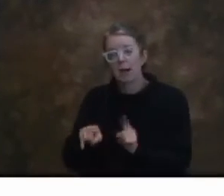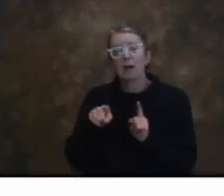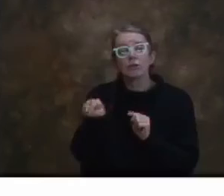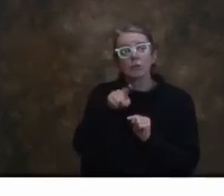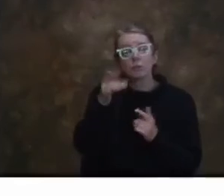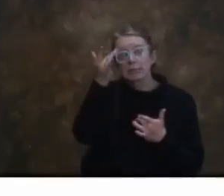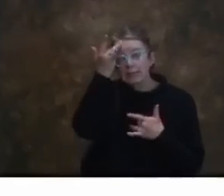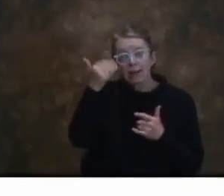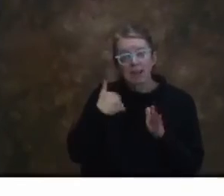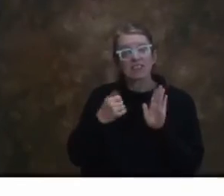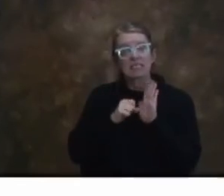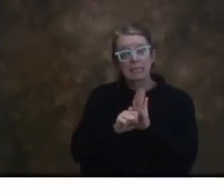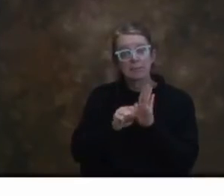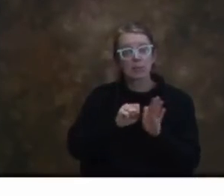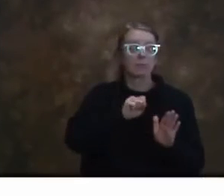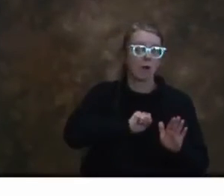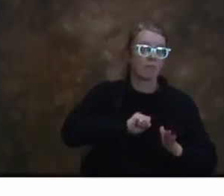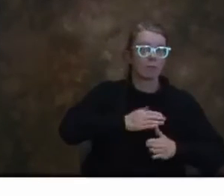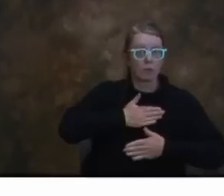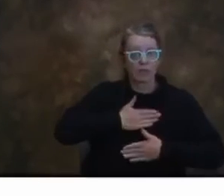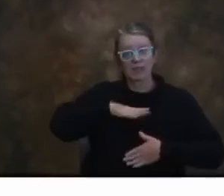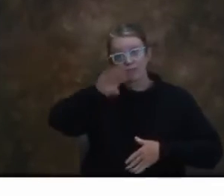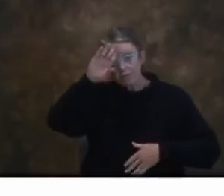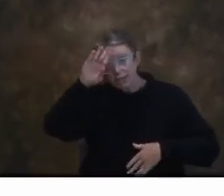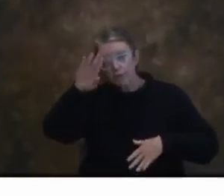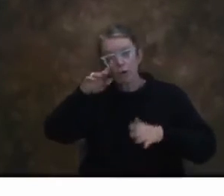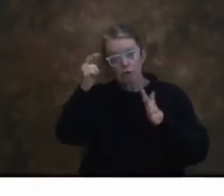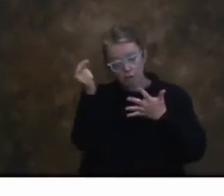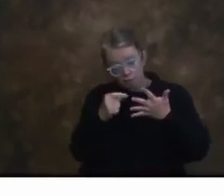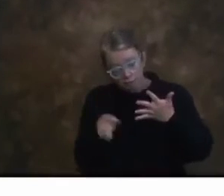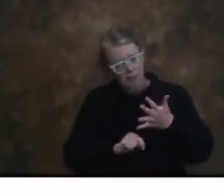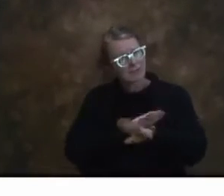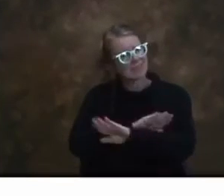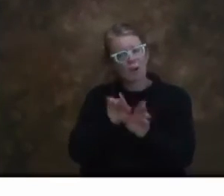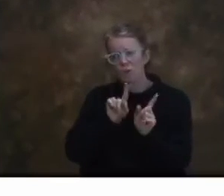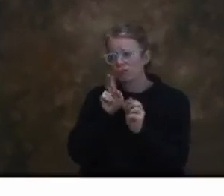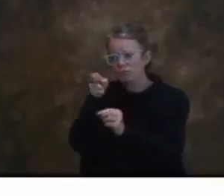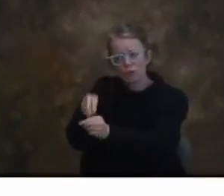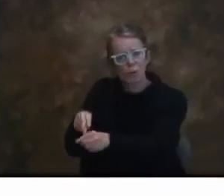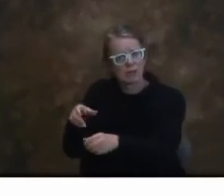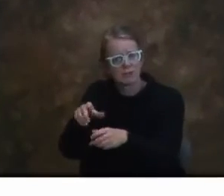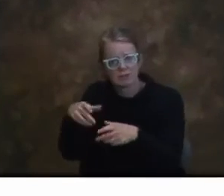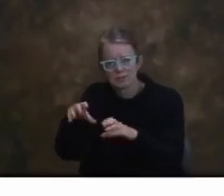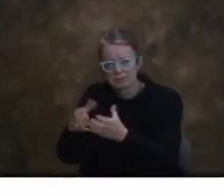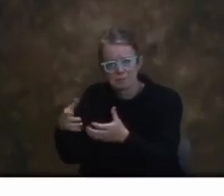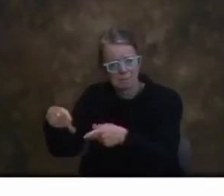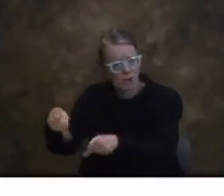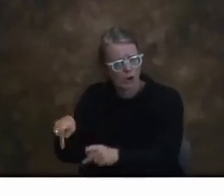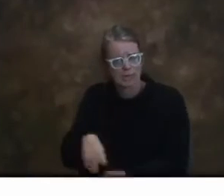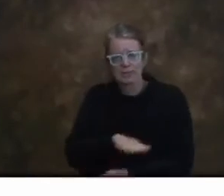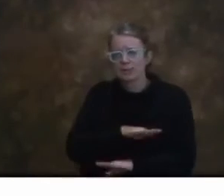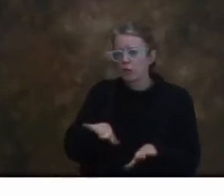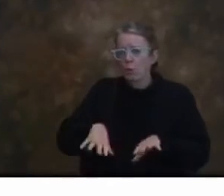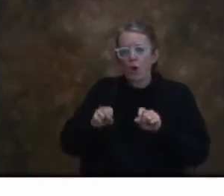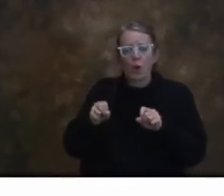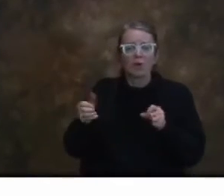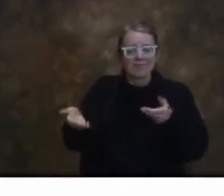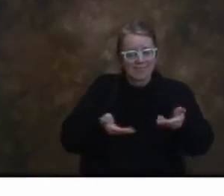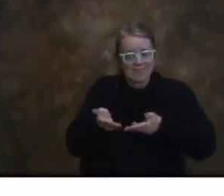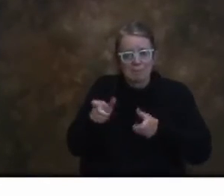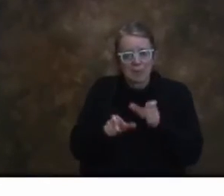attend, and please do not host a gathering. Instead, please go get yourself tested. Please don't assume that it's a